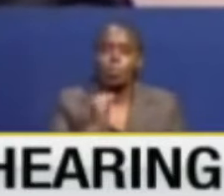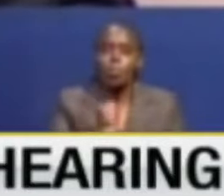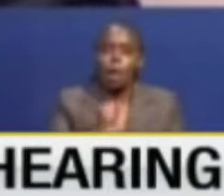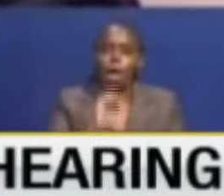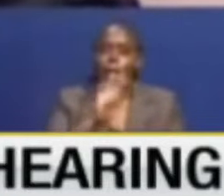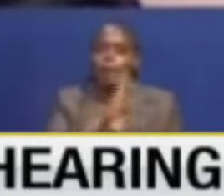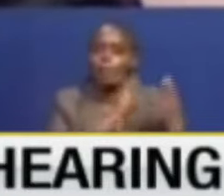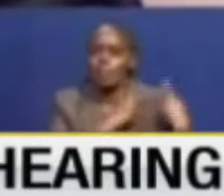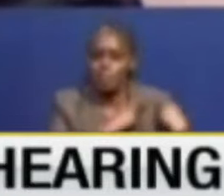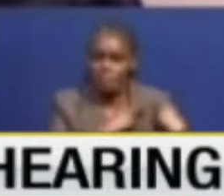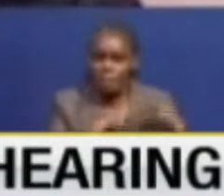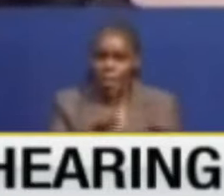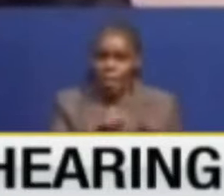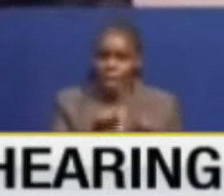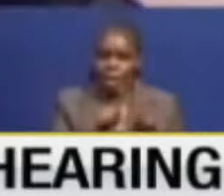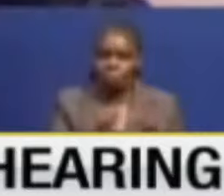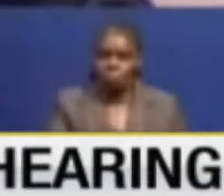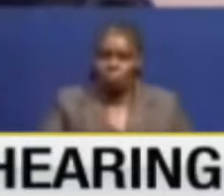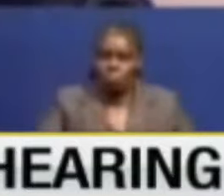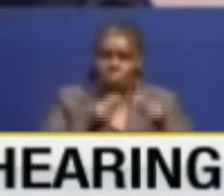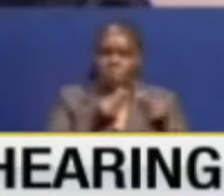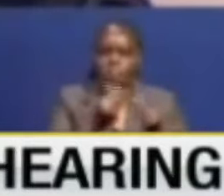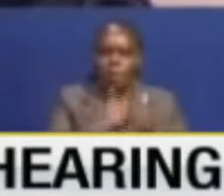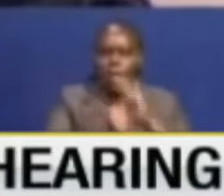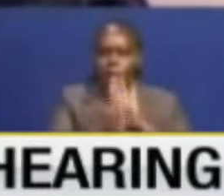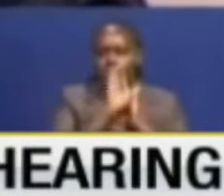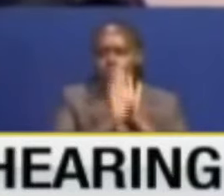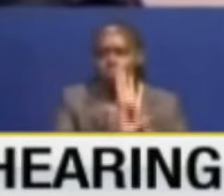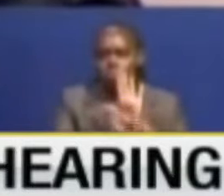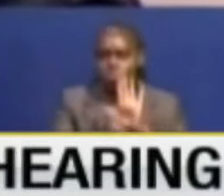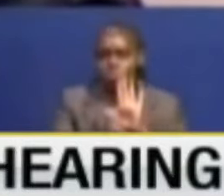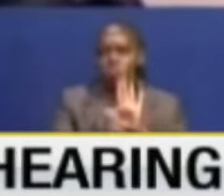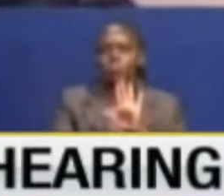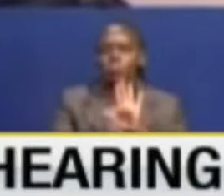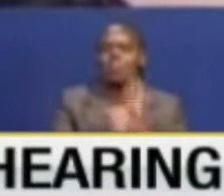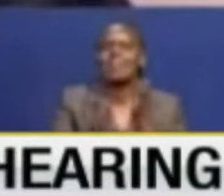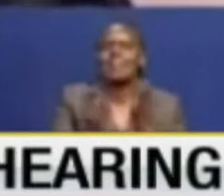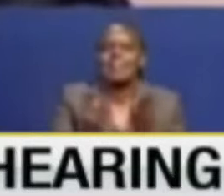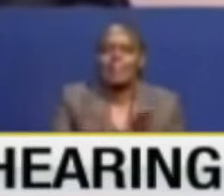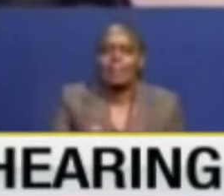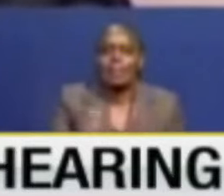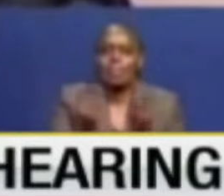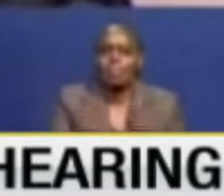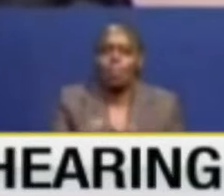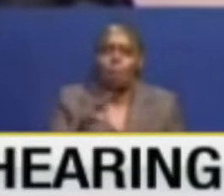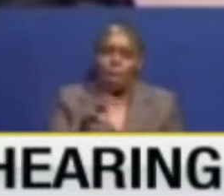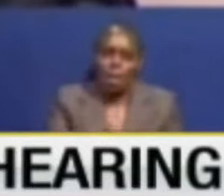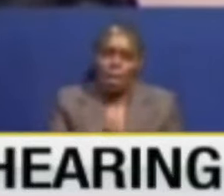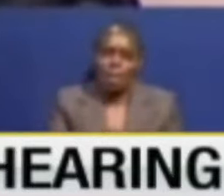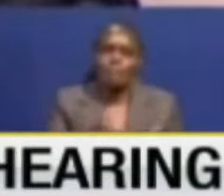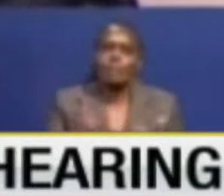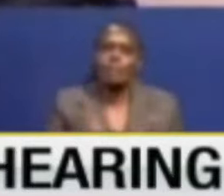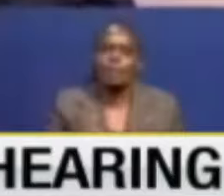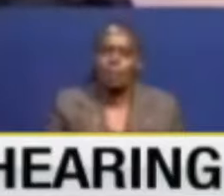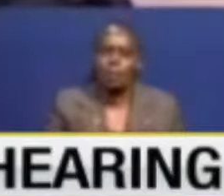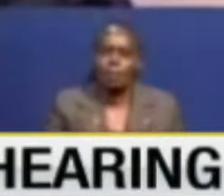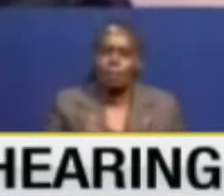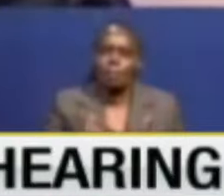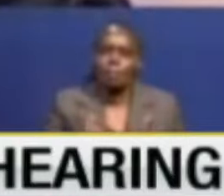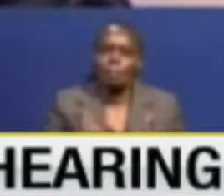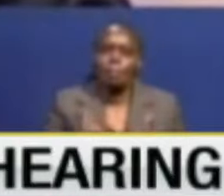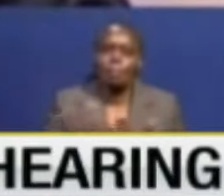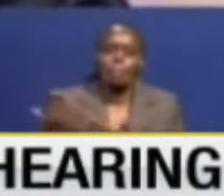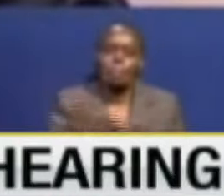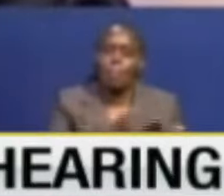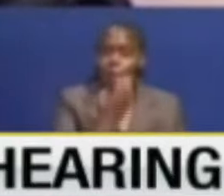their mandate as bestowed by the constitution. That is the simplicity of the case that we have. We'll